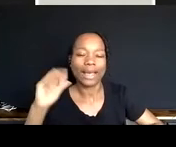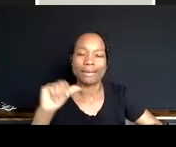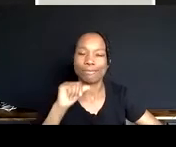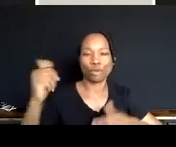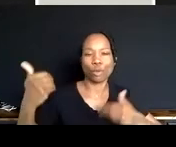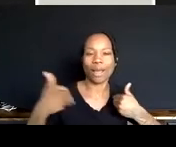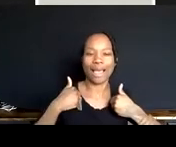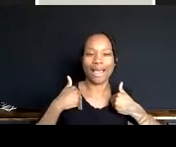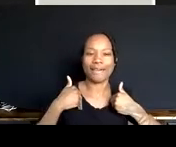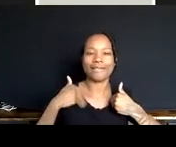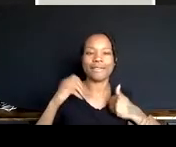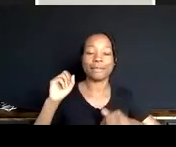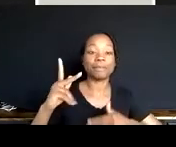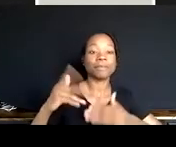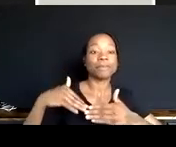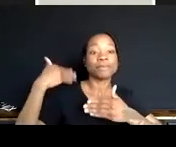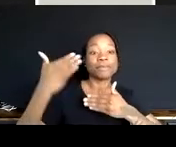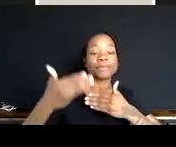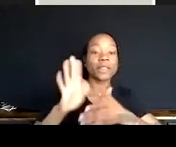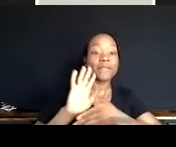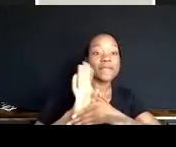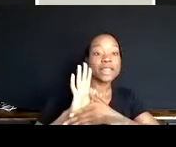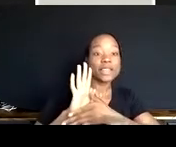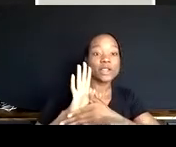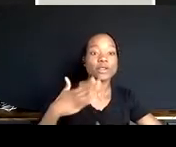move to the videos?